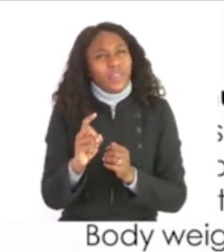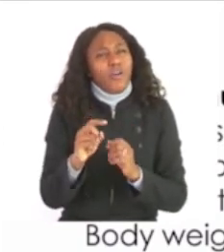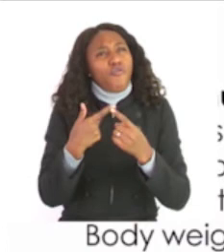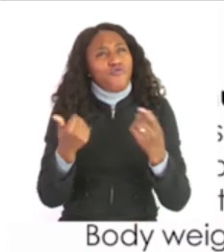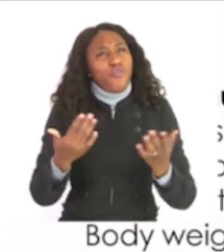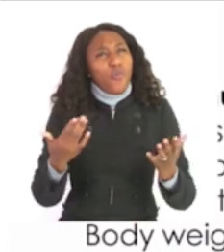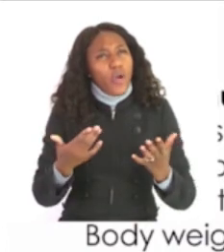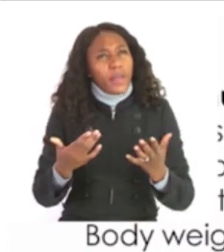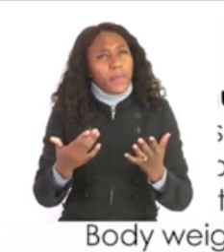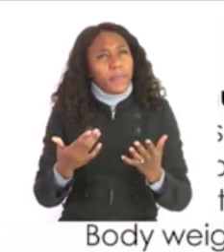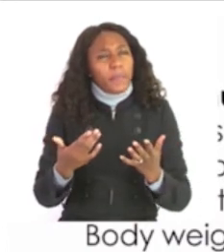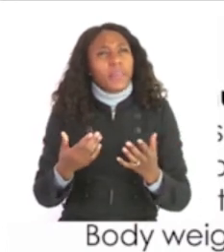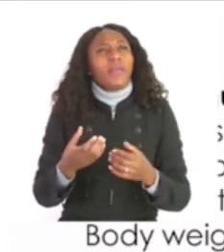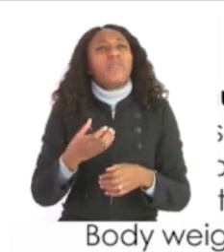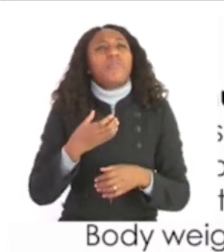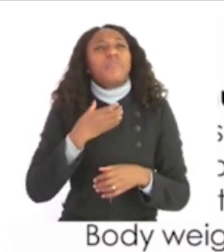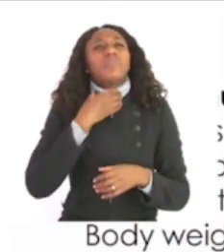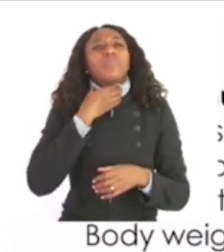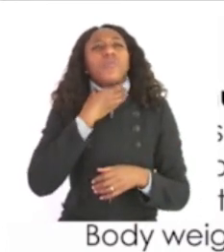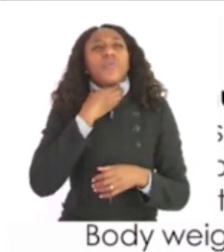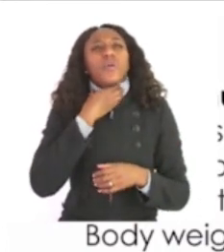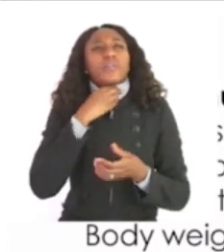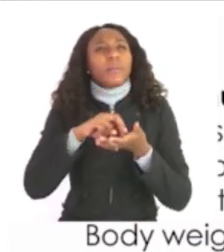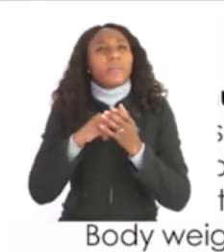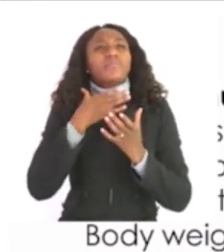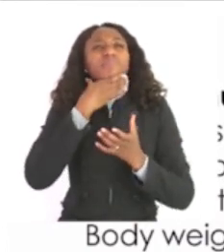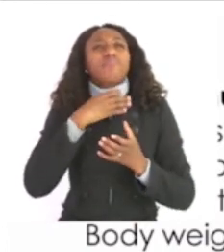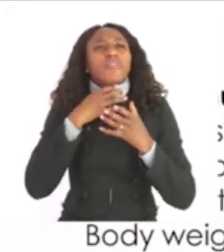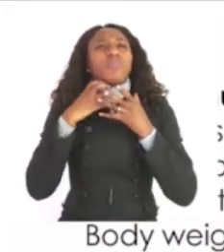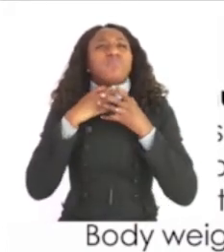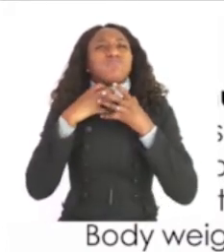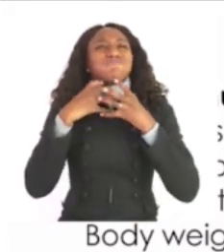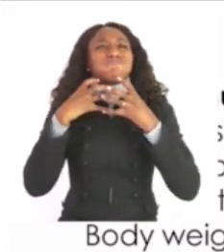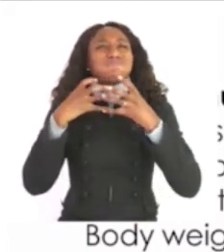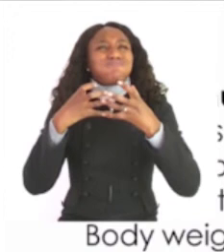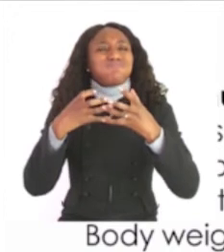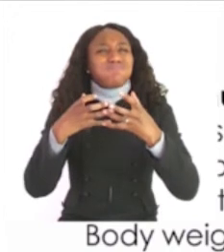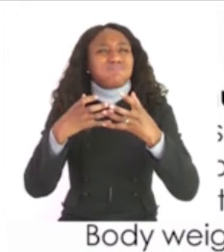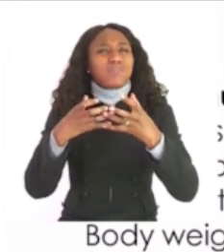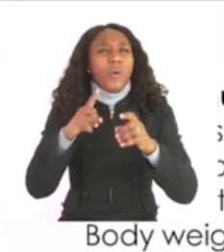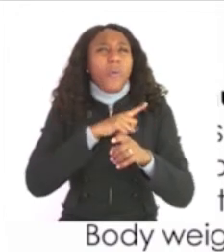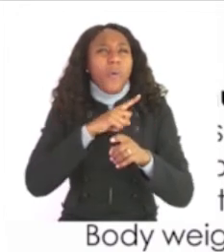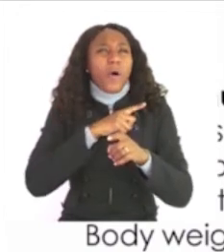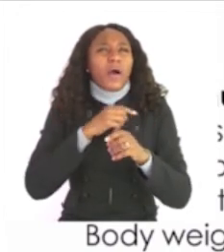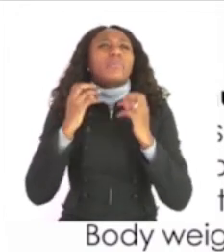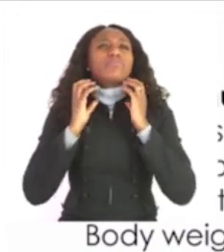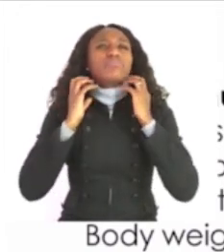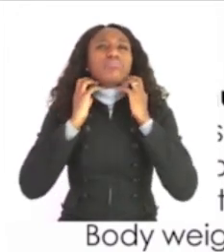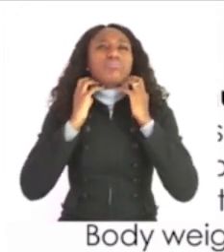causes it? Goiter is a swelling in the neck resulting from an enlarged thyroid